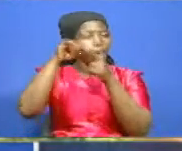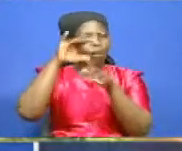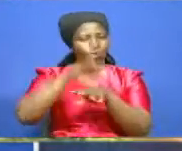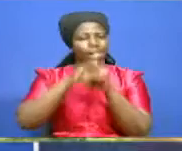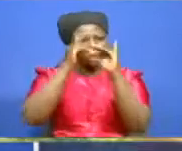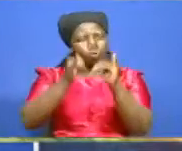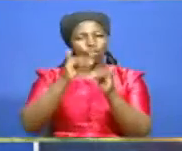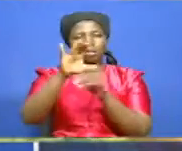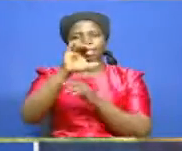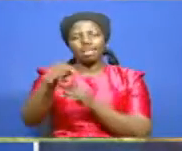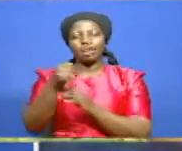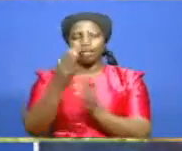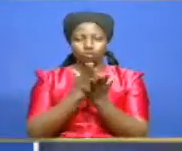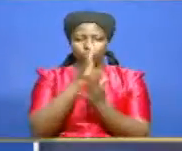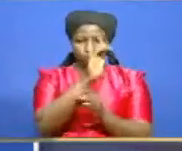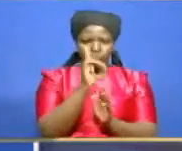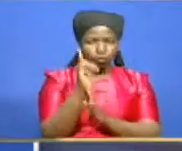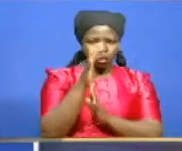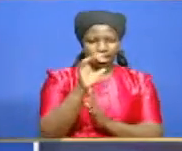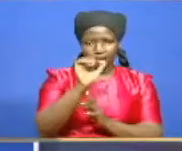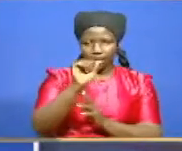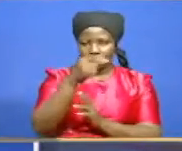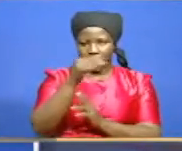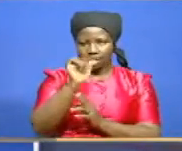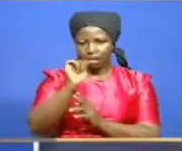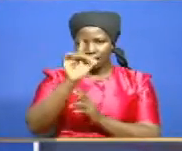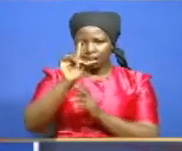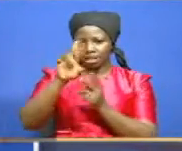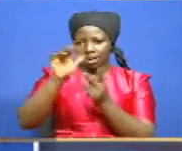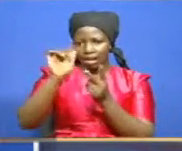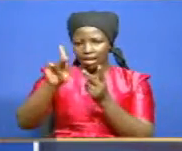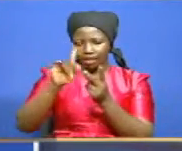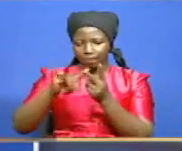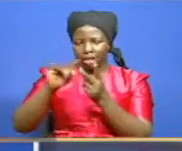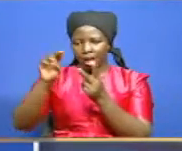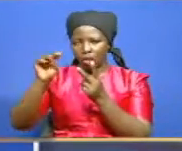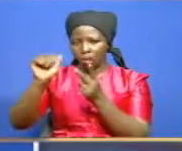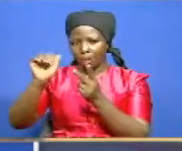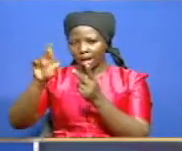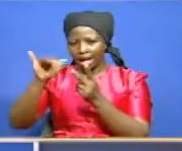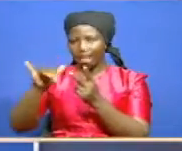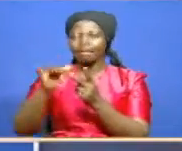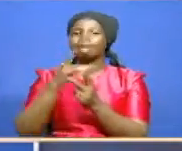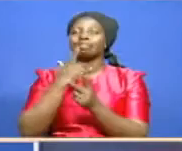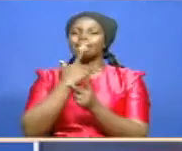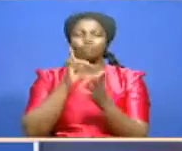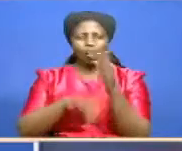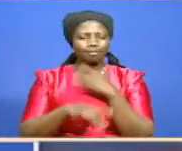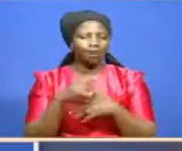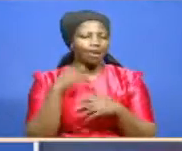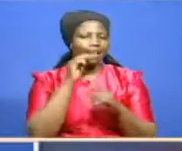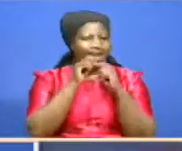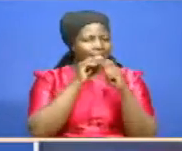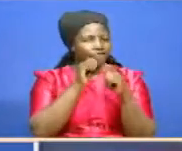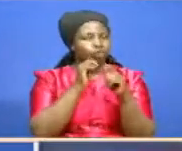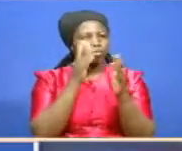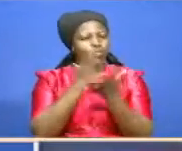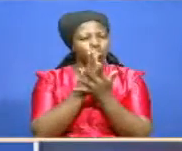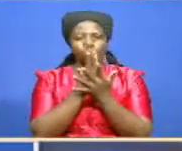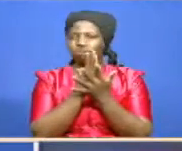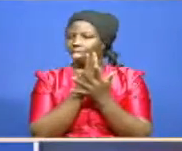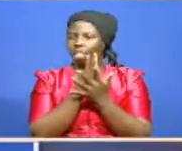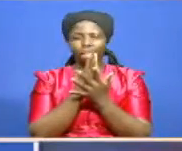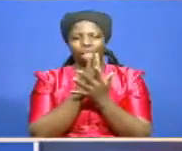lawyers, Dunstan Omari and Shadrack Wamboi, Ocharo has argued that vetting process has fallen way below the